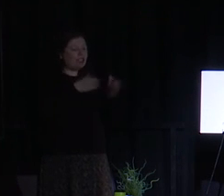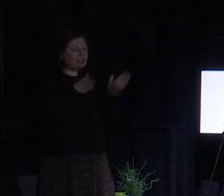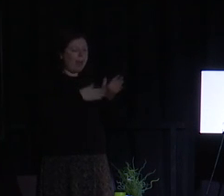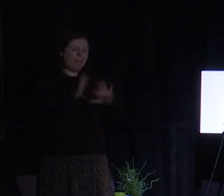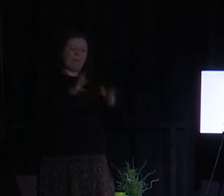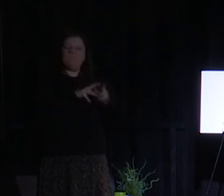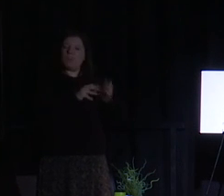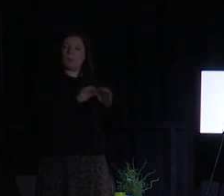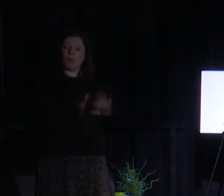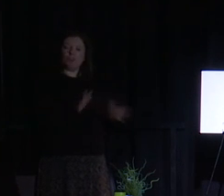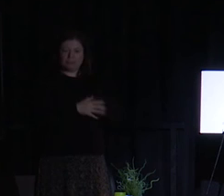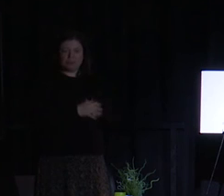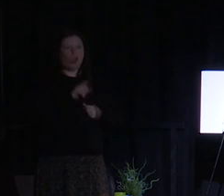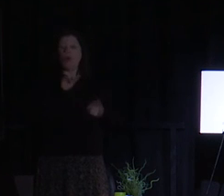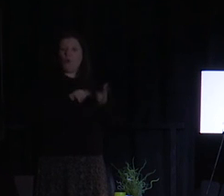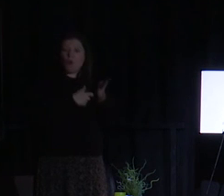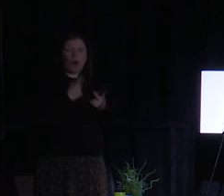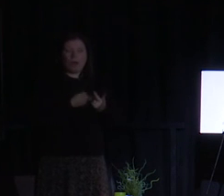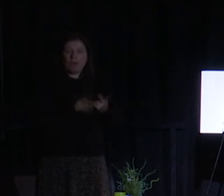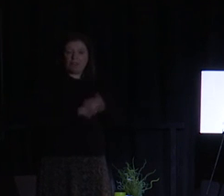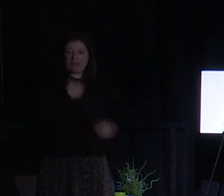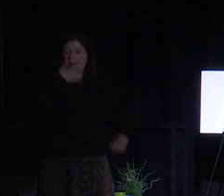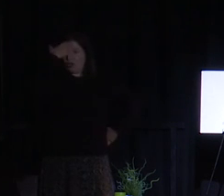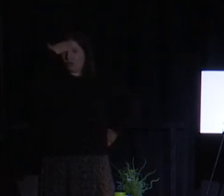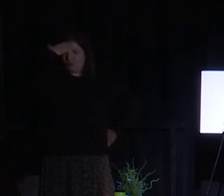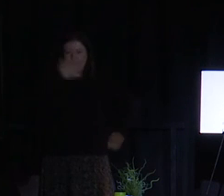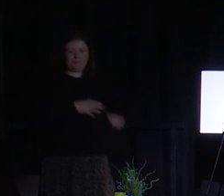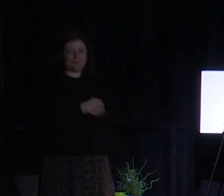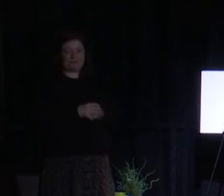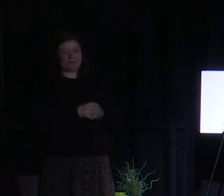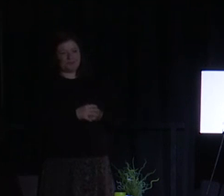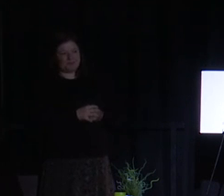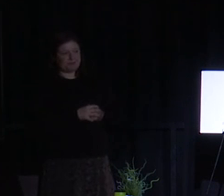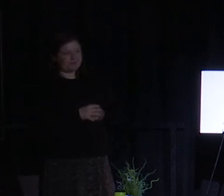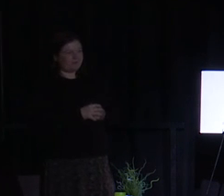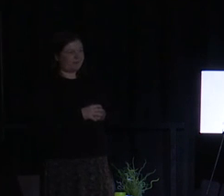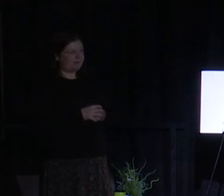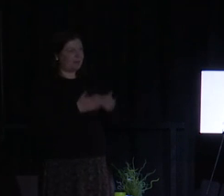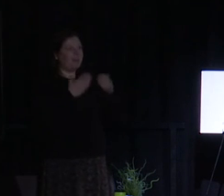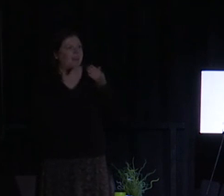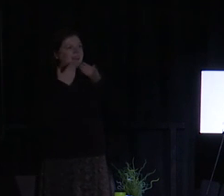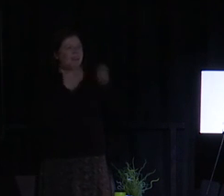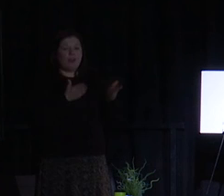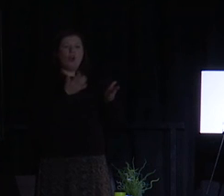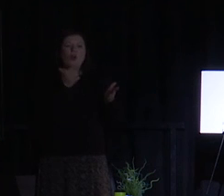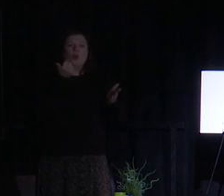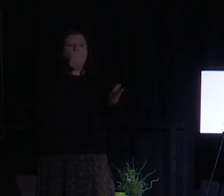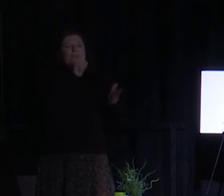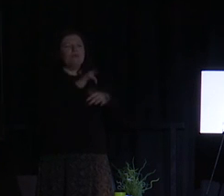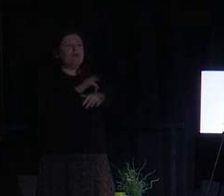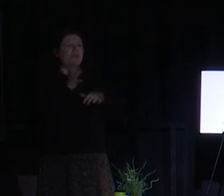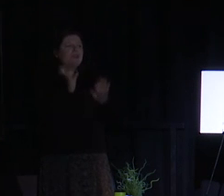in February sometime. Oh, another event, good Lord. So please keep your eyes out for that. I would like to thank our wise, witty, professional,